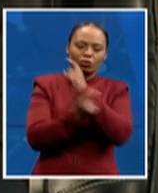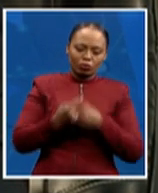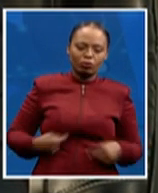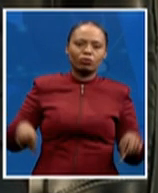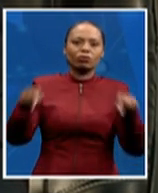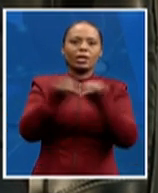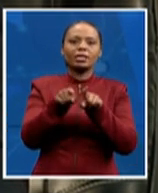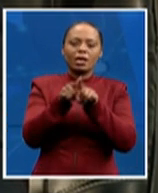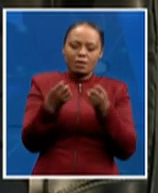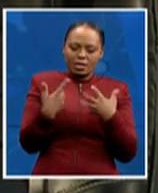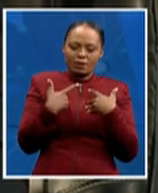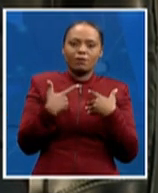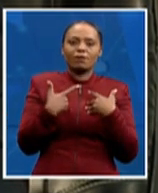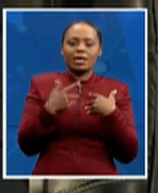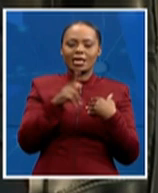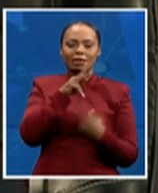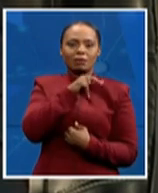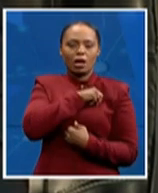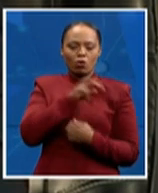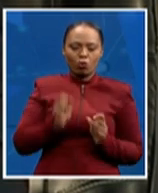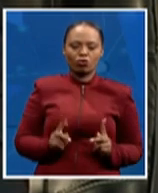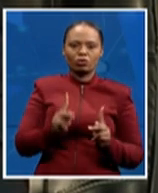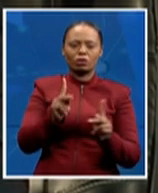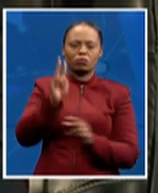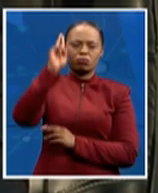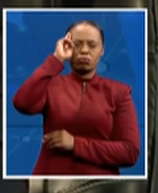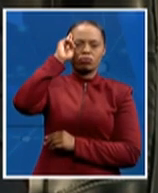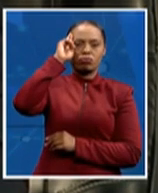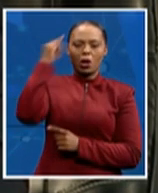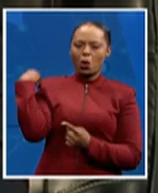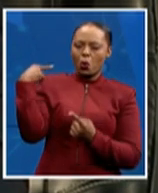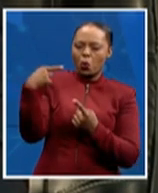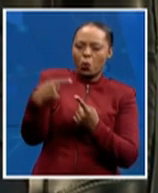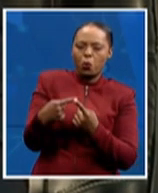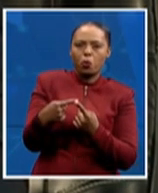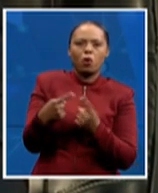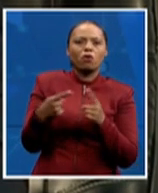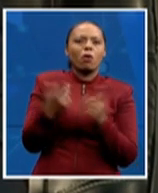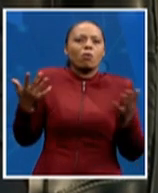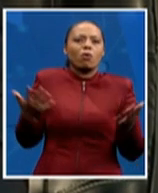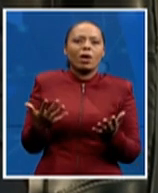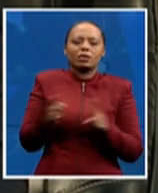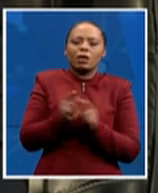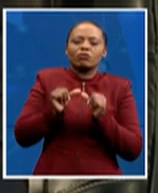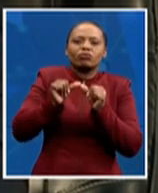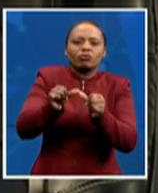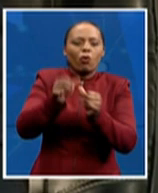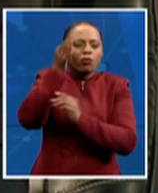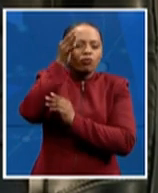where we are and where we need to go in pursuit of true and complete